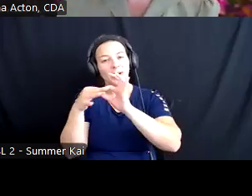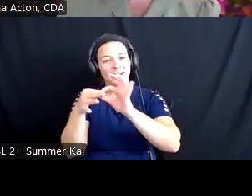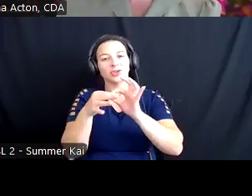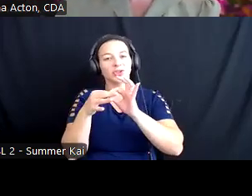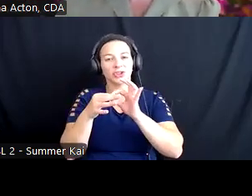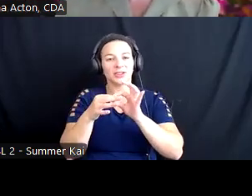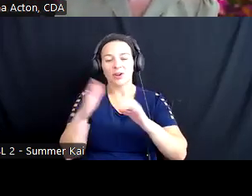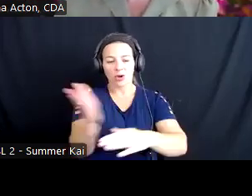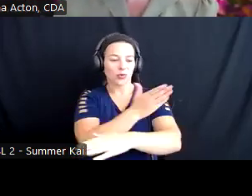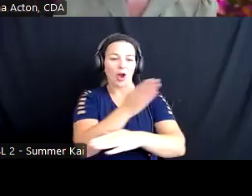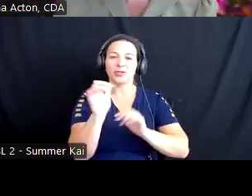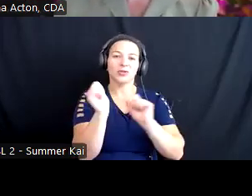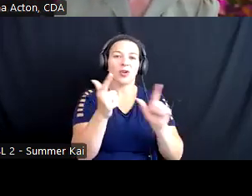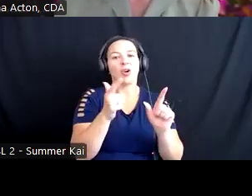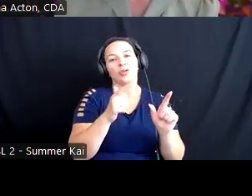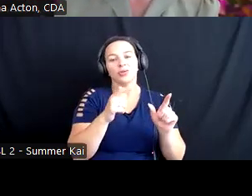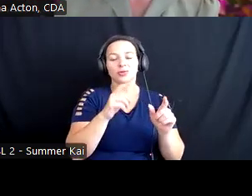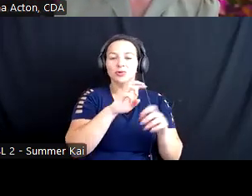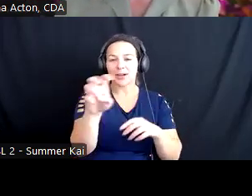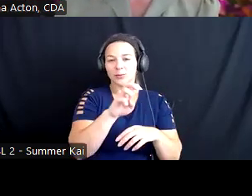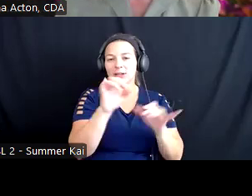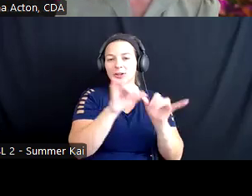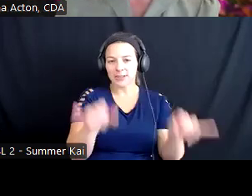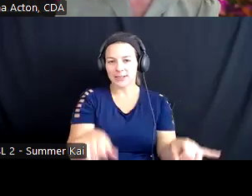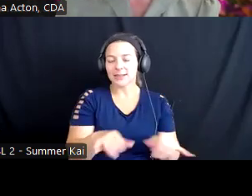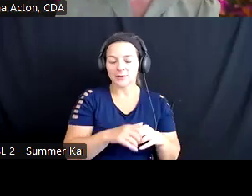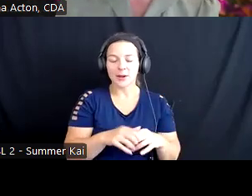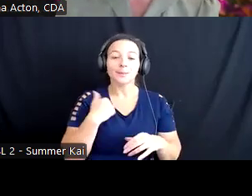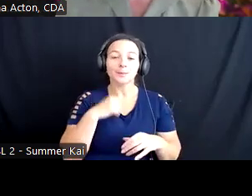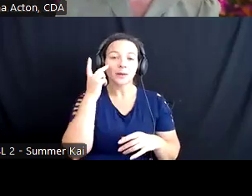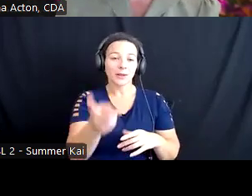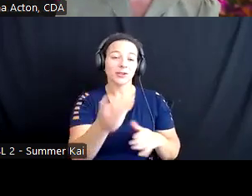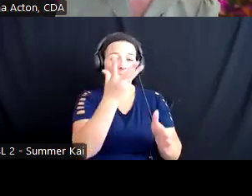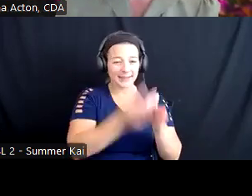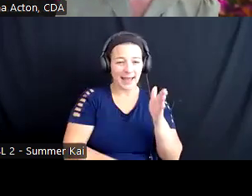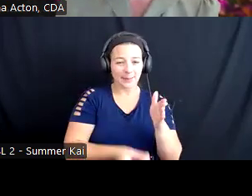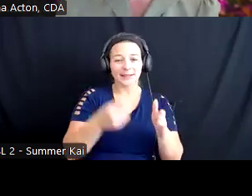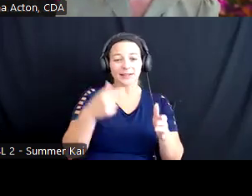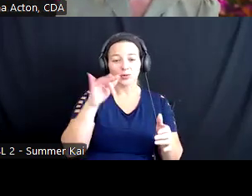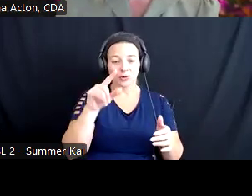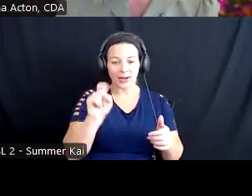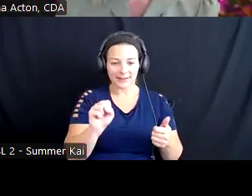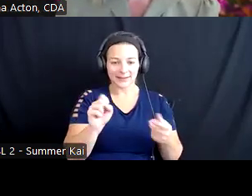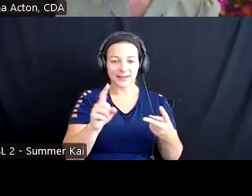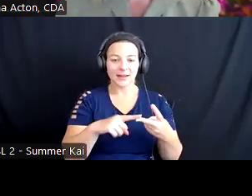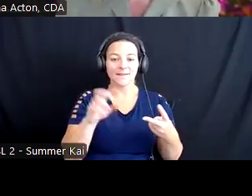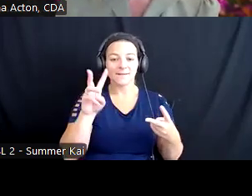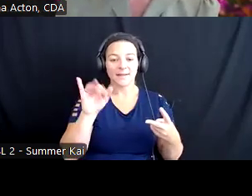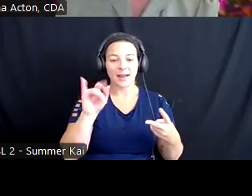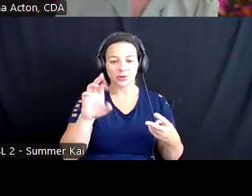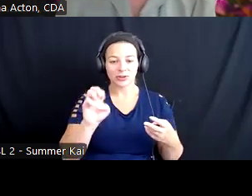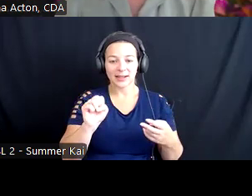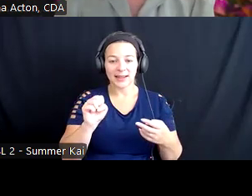different transportation systems. We saw gaps in grants, vouchers, and supplemental transportation